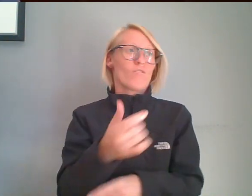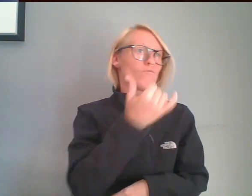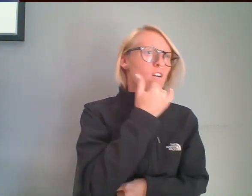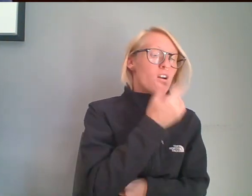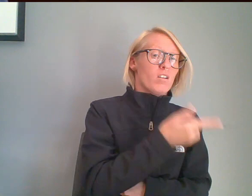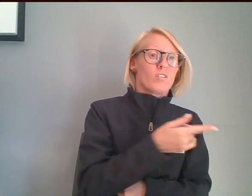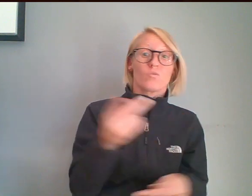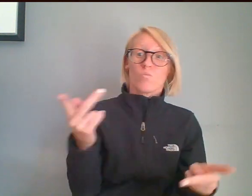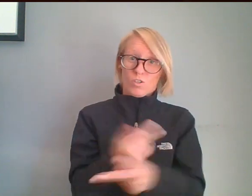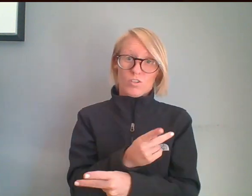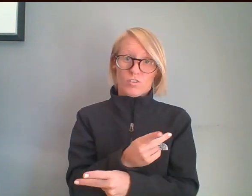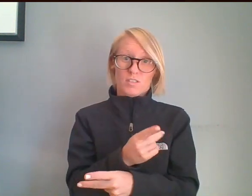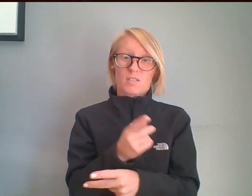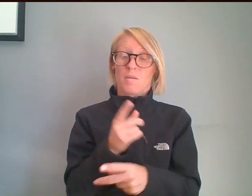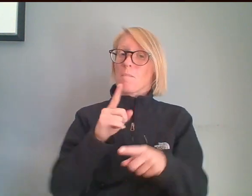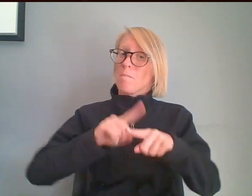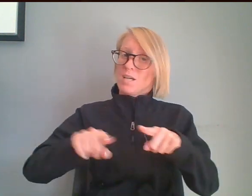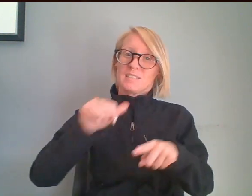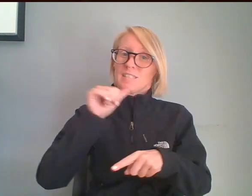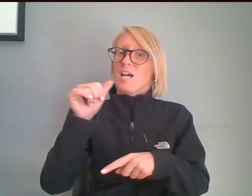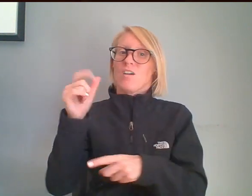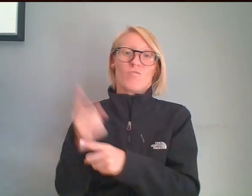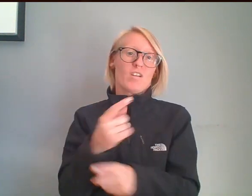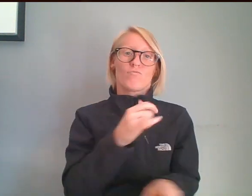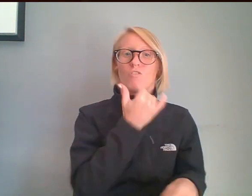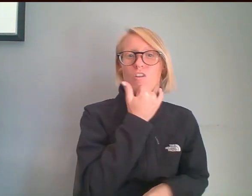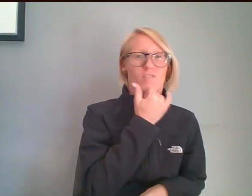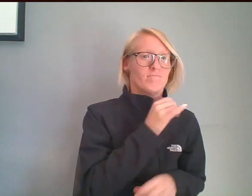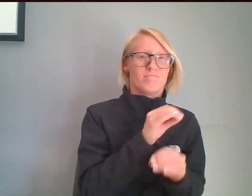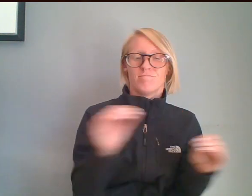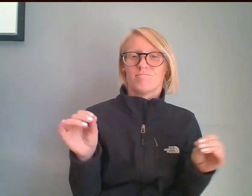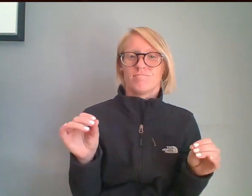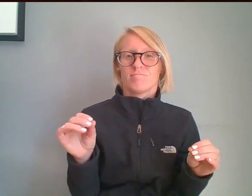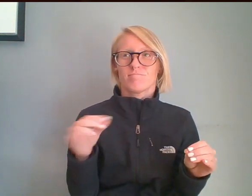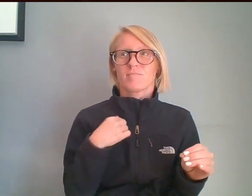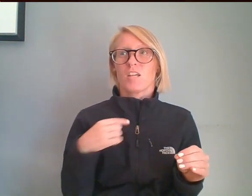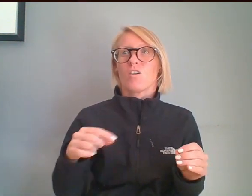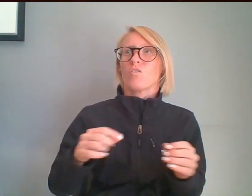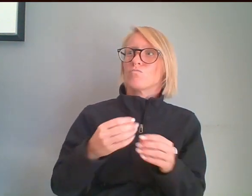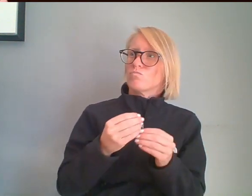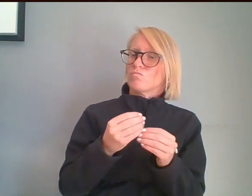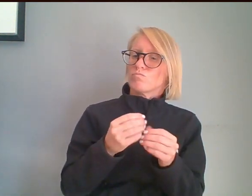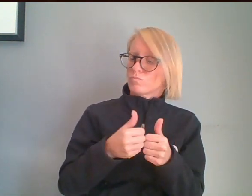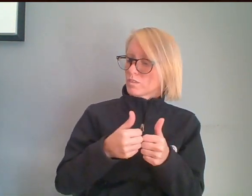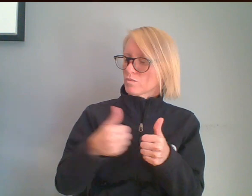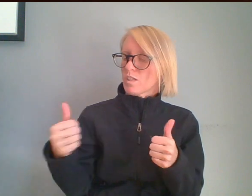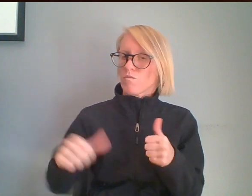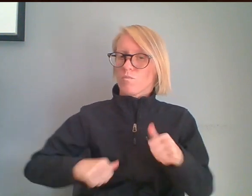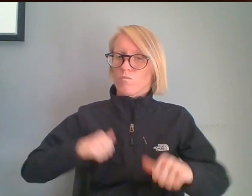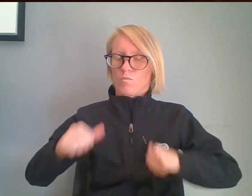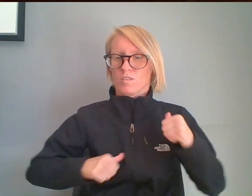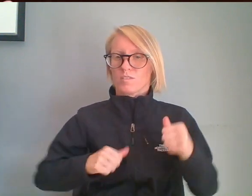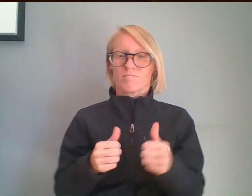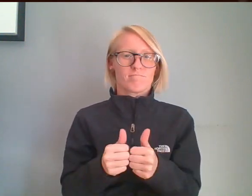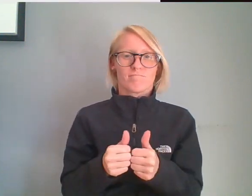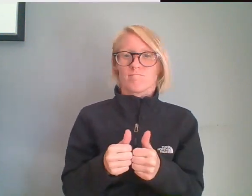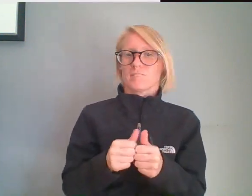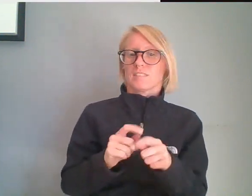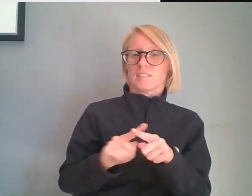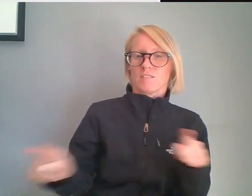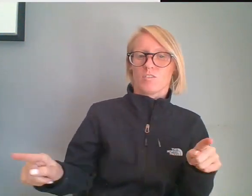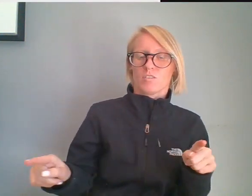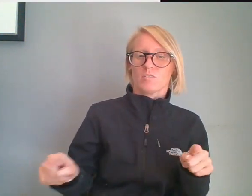So we need to look at presenting as something other than performance. And what I'd like to suggest is what we need to see this as is